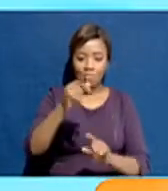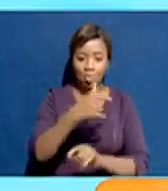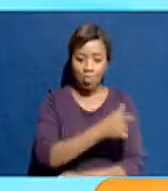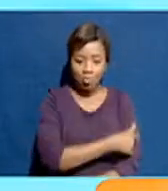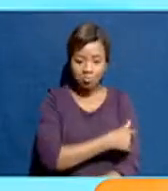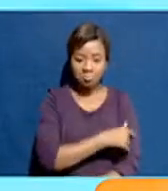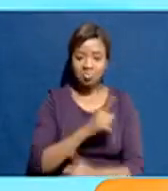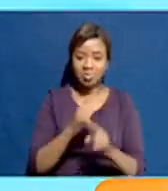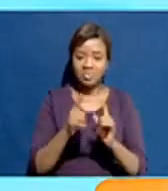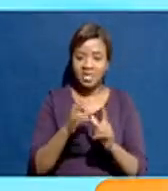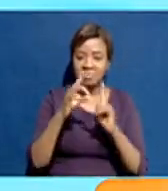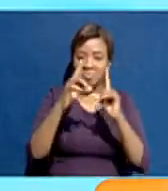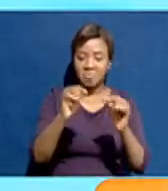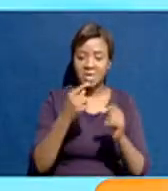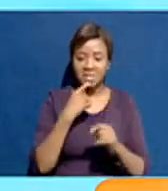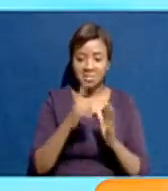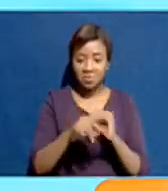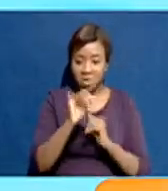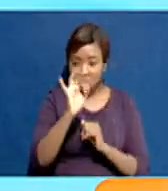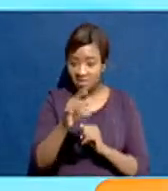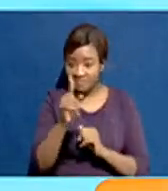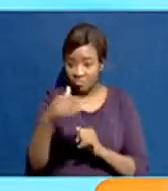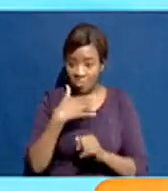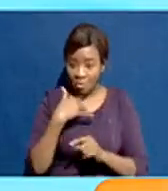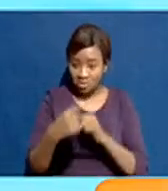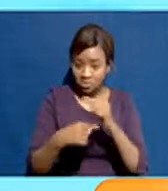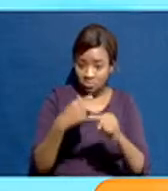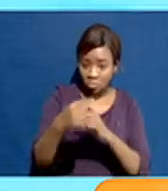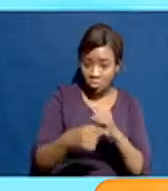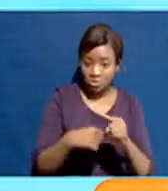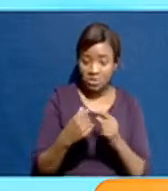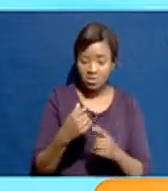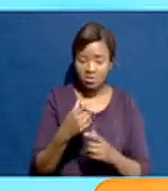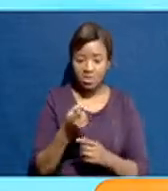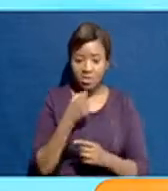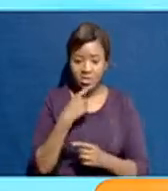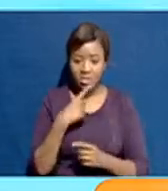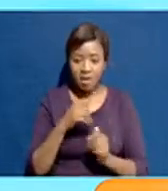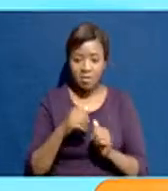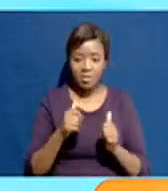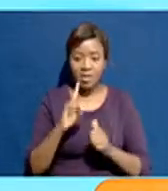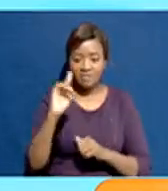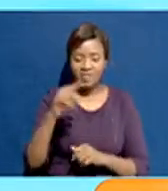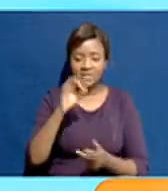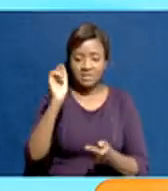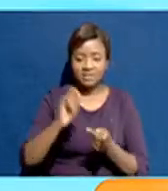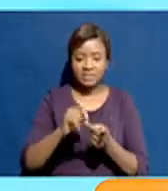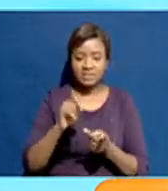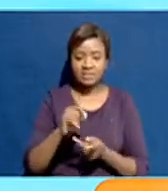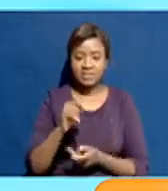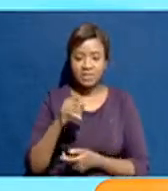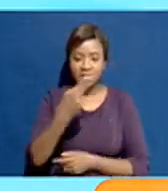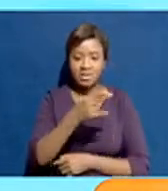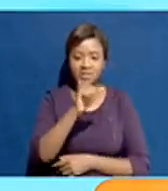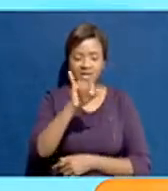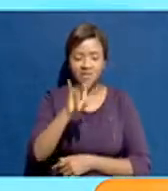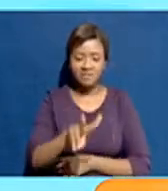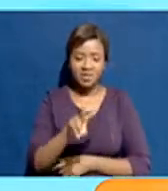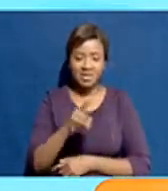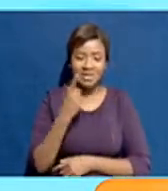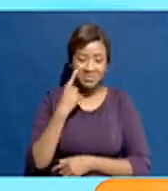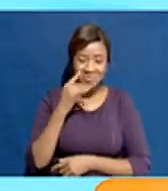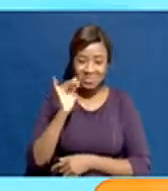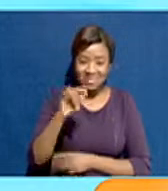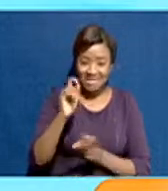clinic, and they are told, you know what, for you to continue with your clinic, you must test HIV. You know, yeah. That testing